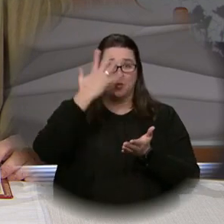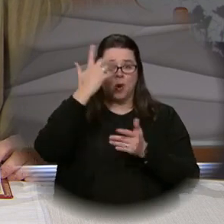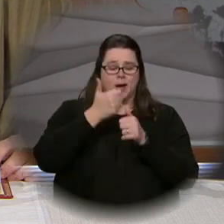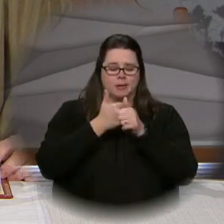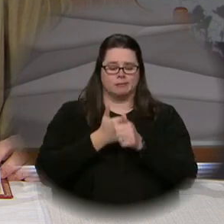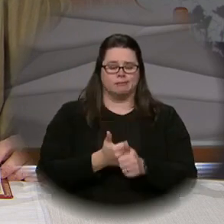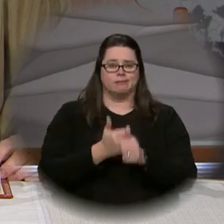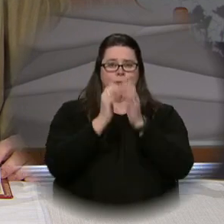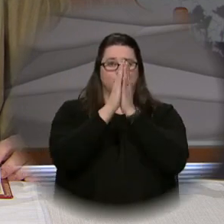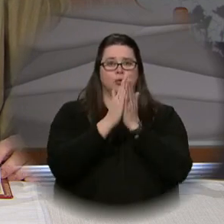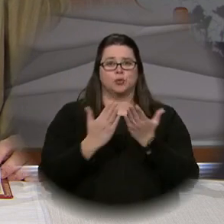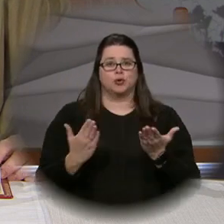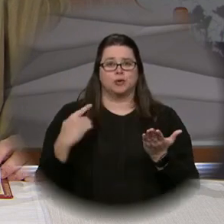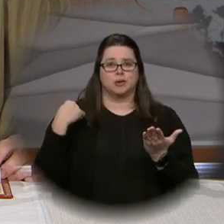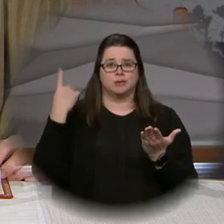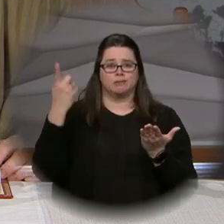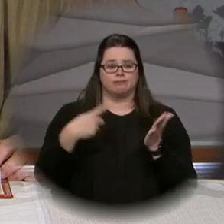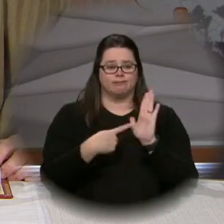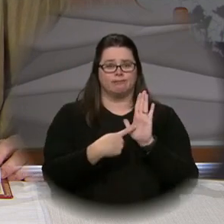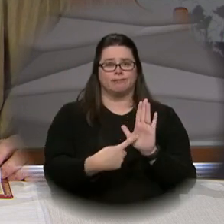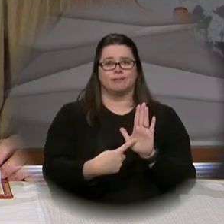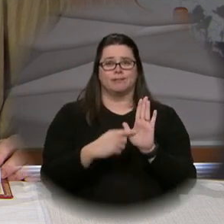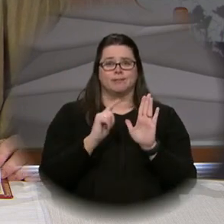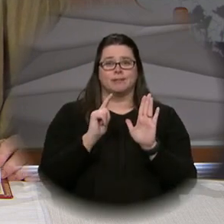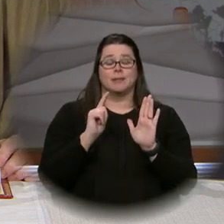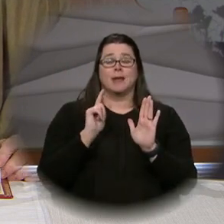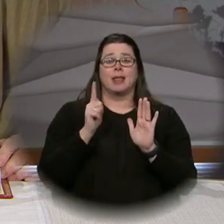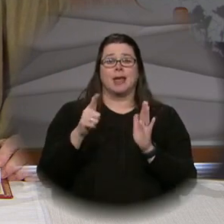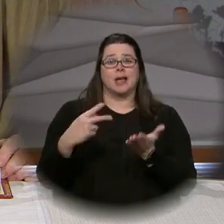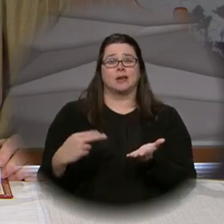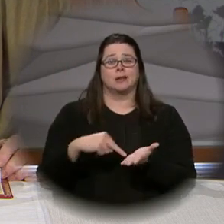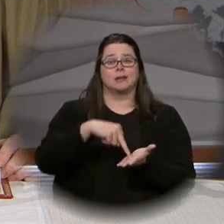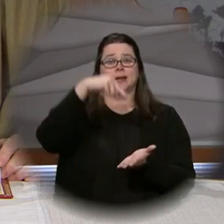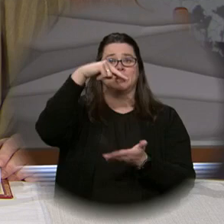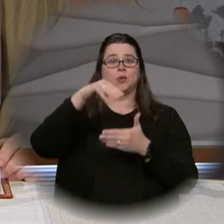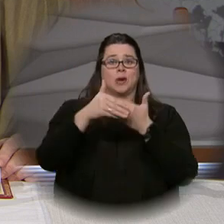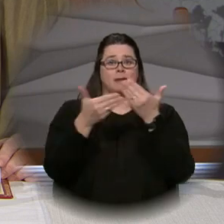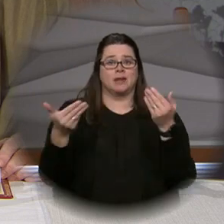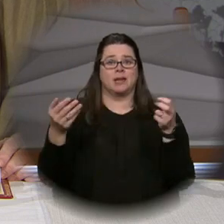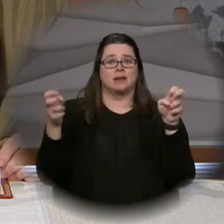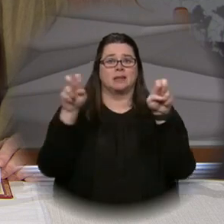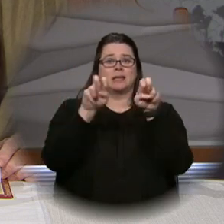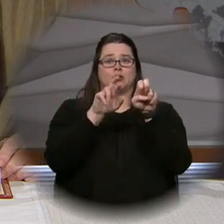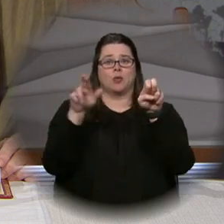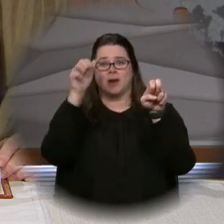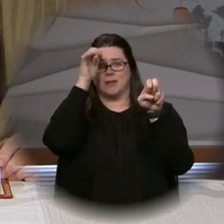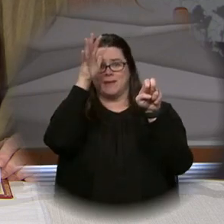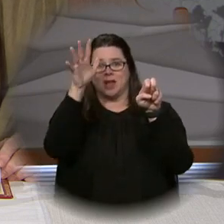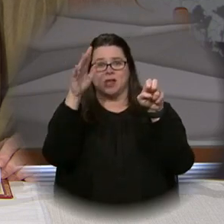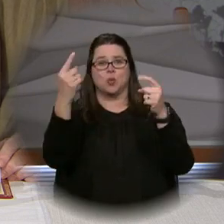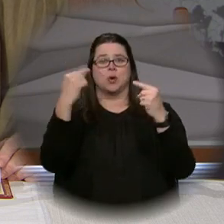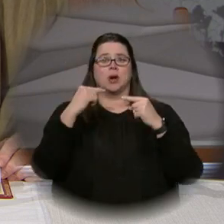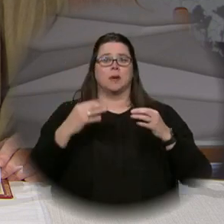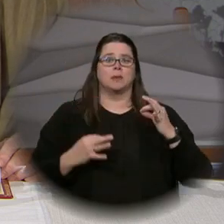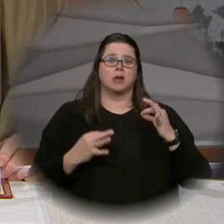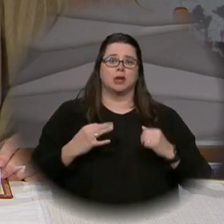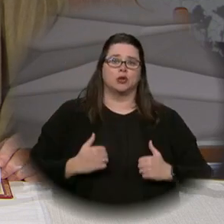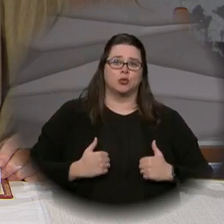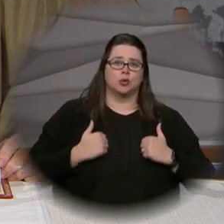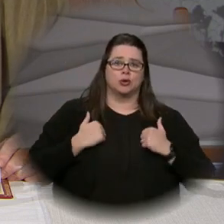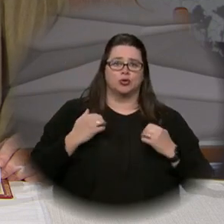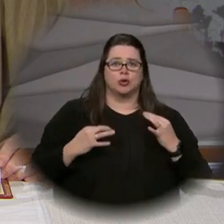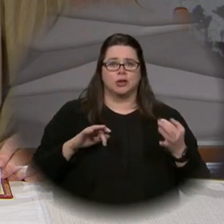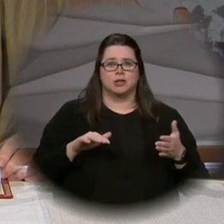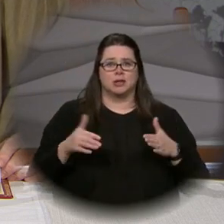day in accordance with the Scriptures. He ascended into heaven and is seated at the right hand of the Father. He will come again